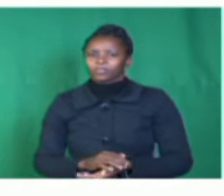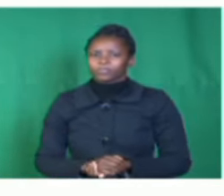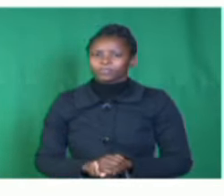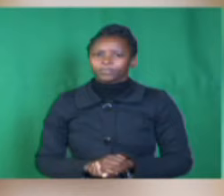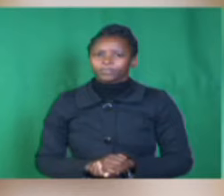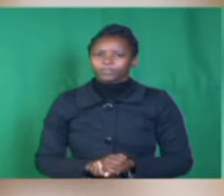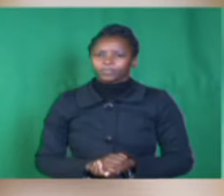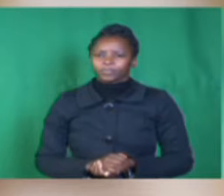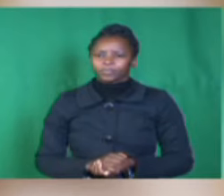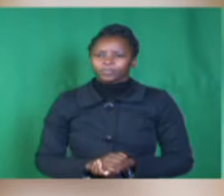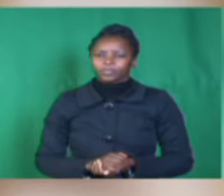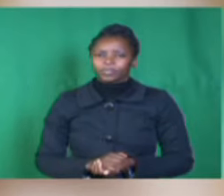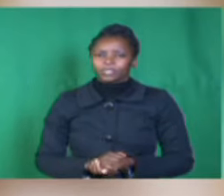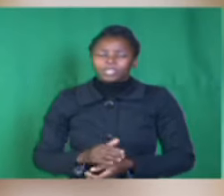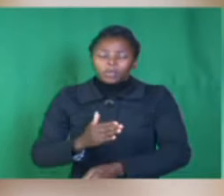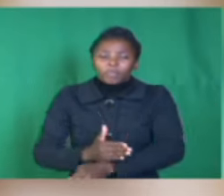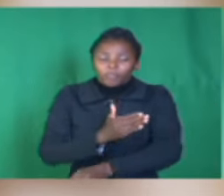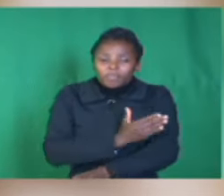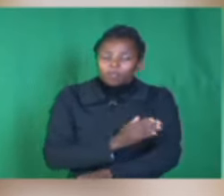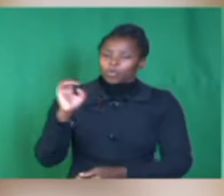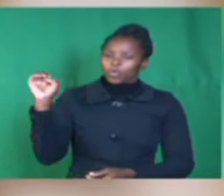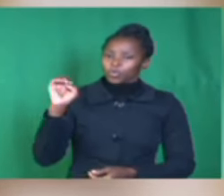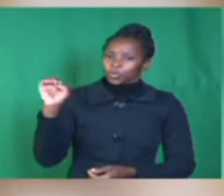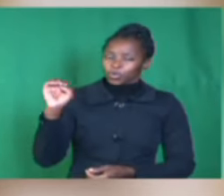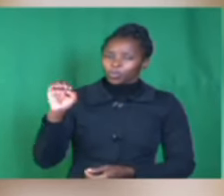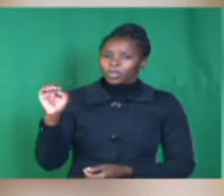at home, that initially, before the coming of the Europeans,